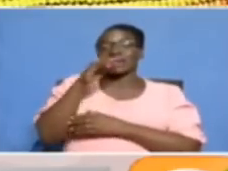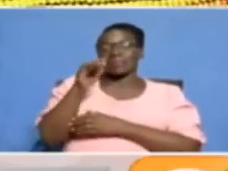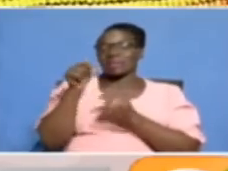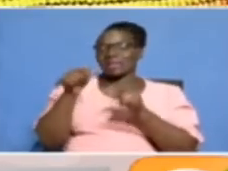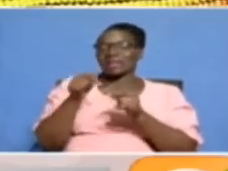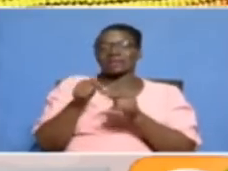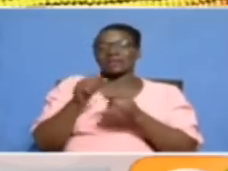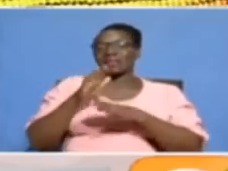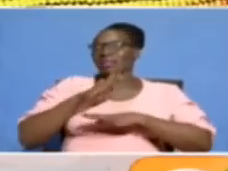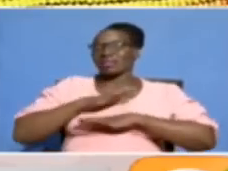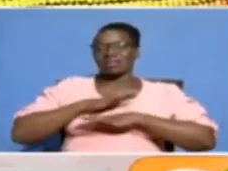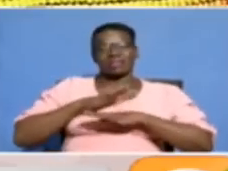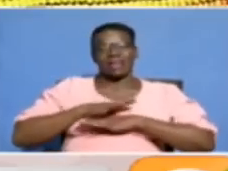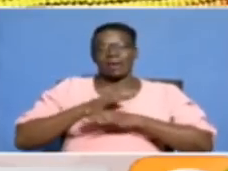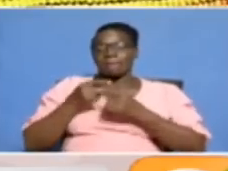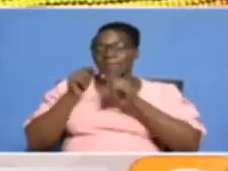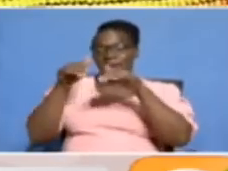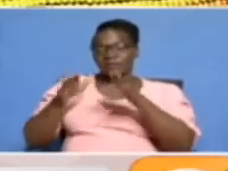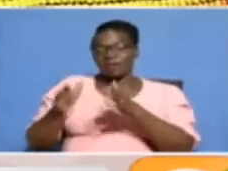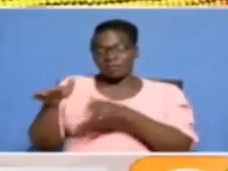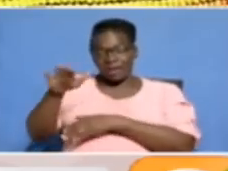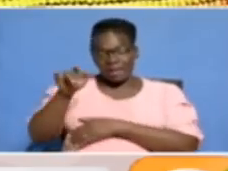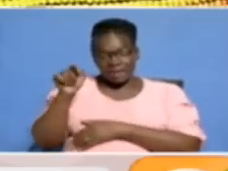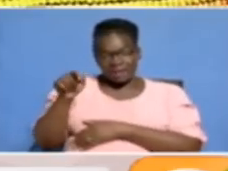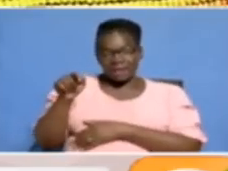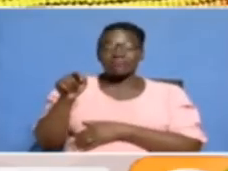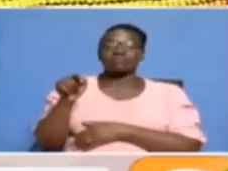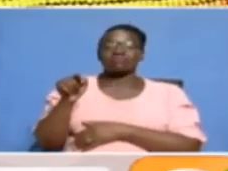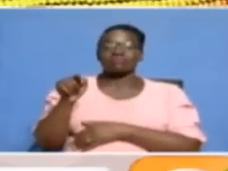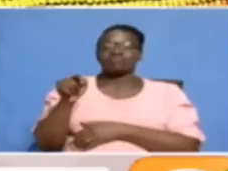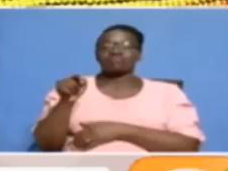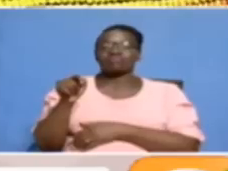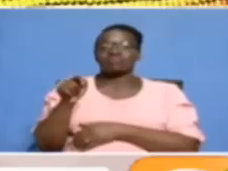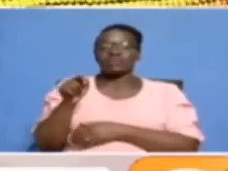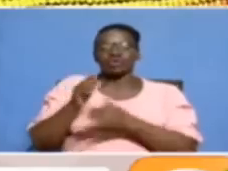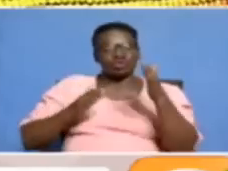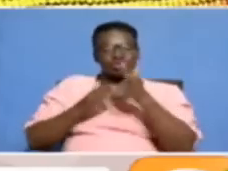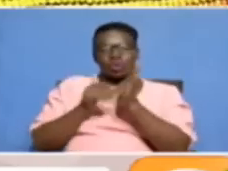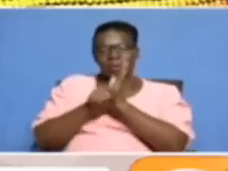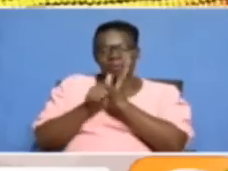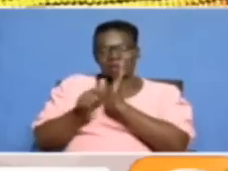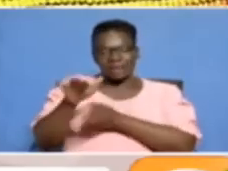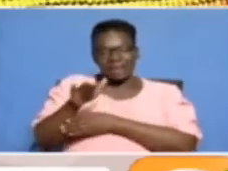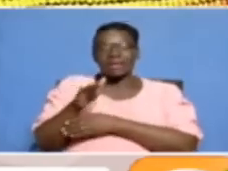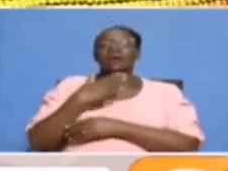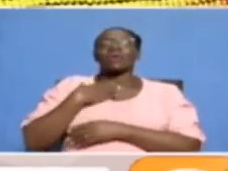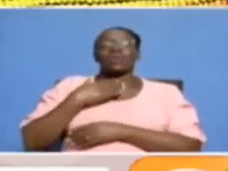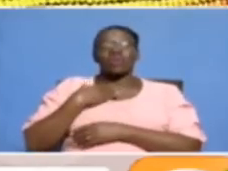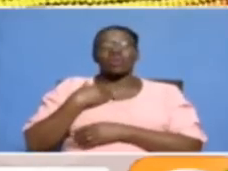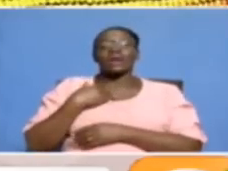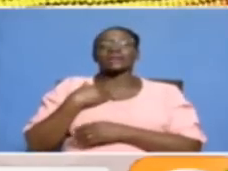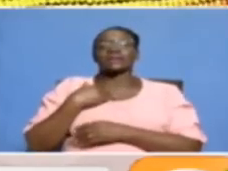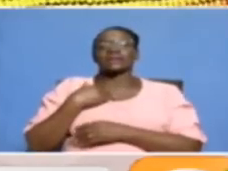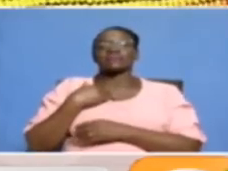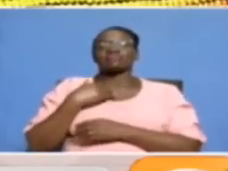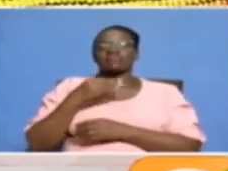than enough, despite farmers in the region known as the country's breadbasket demanding a minimum